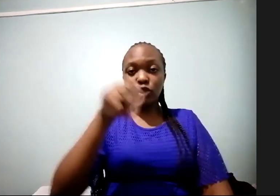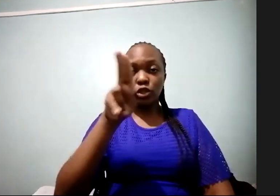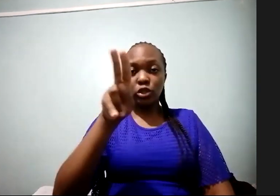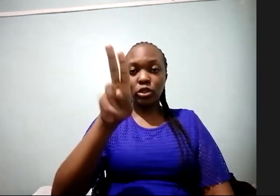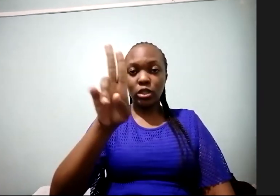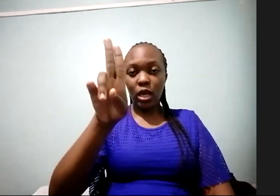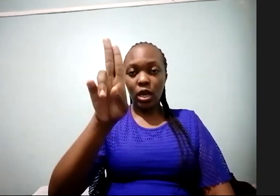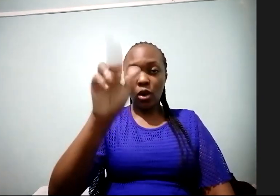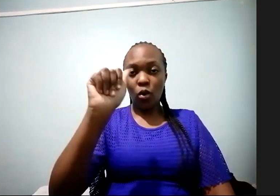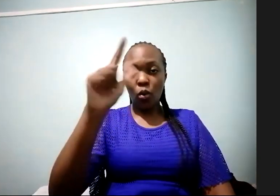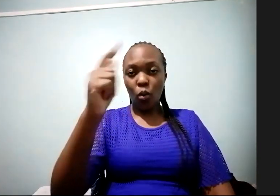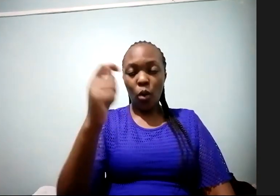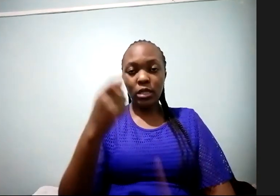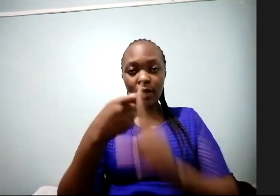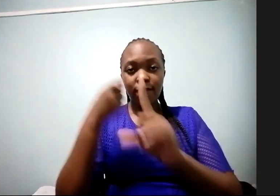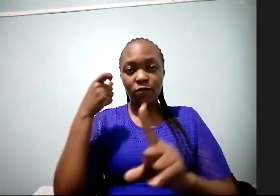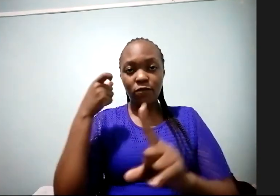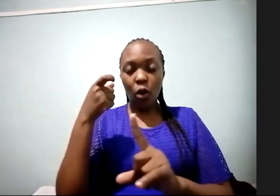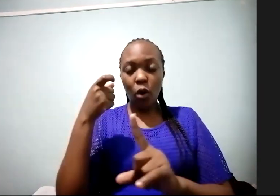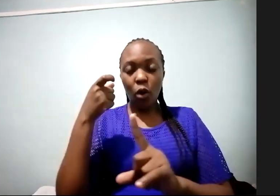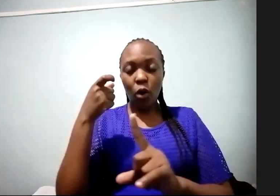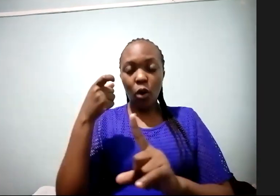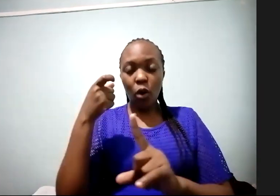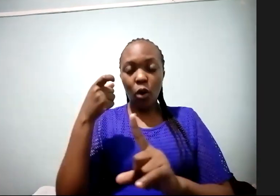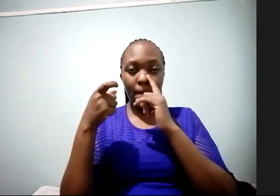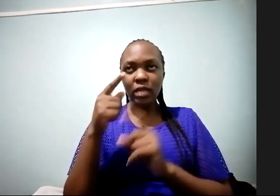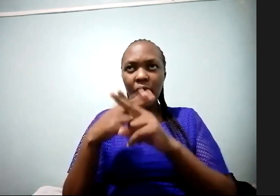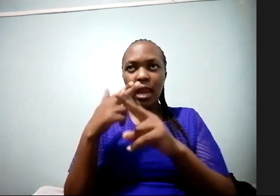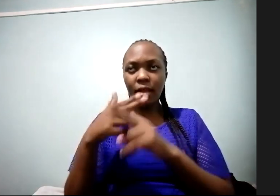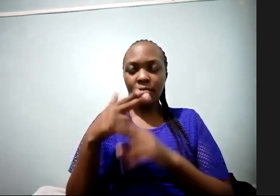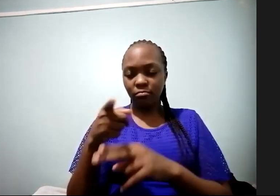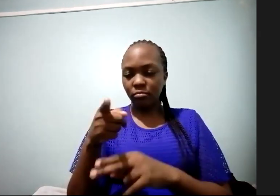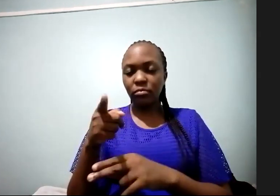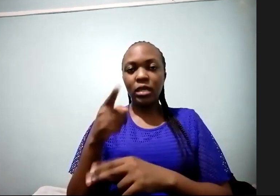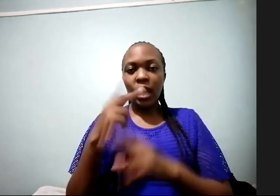called Shamim. If anybody knows Shamim, ask her to message me.